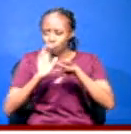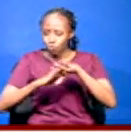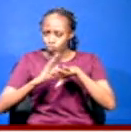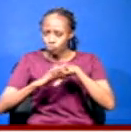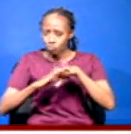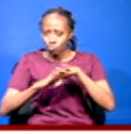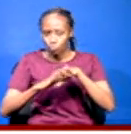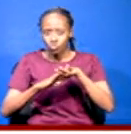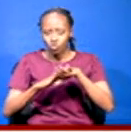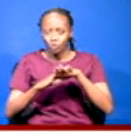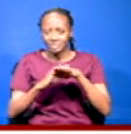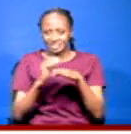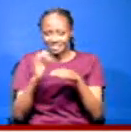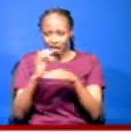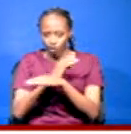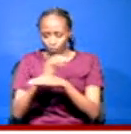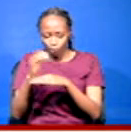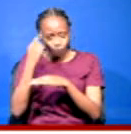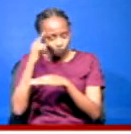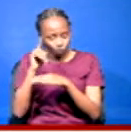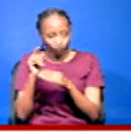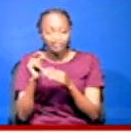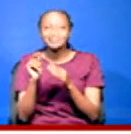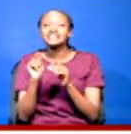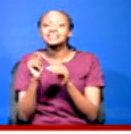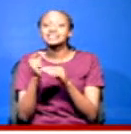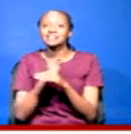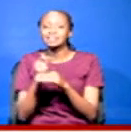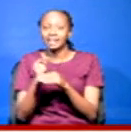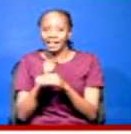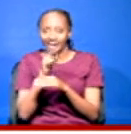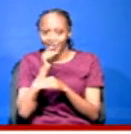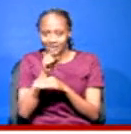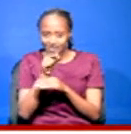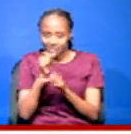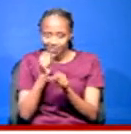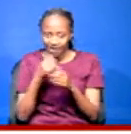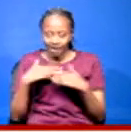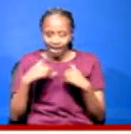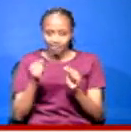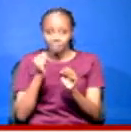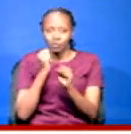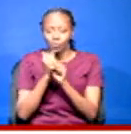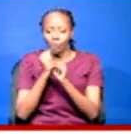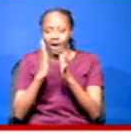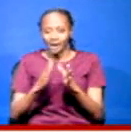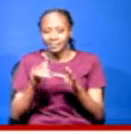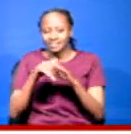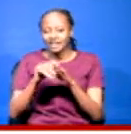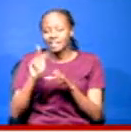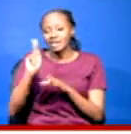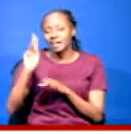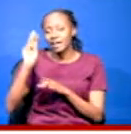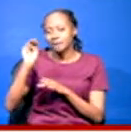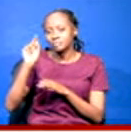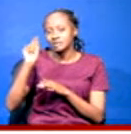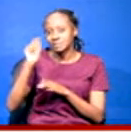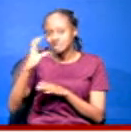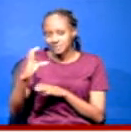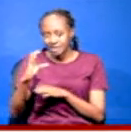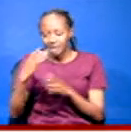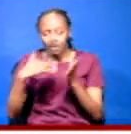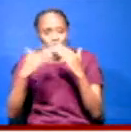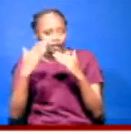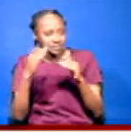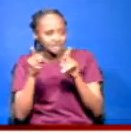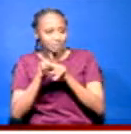train all our health workers, both at KMTC, in the universities, and in all institutions. We have